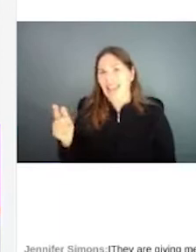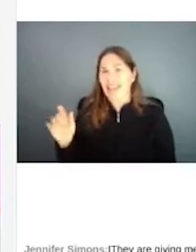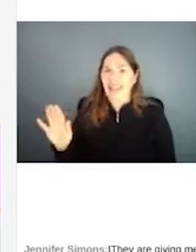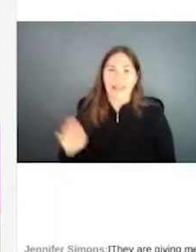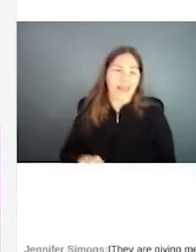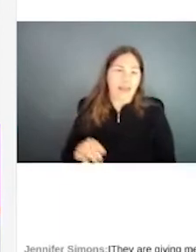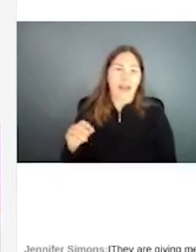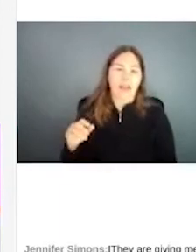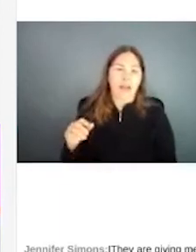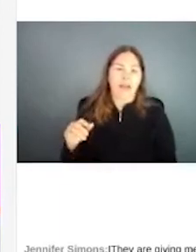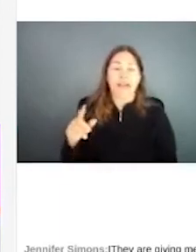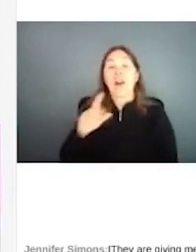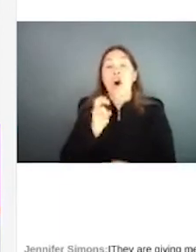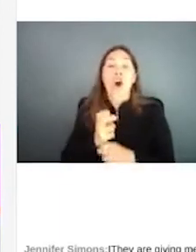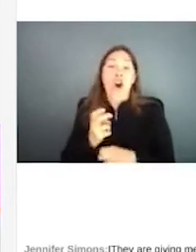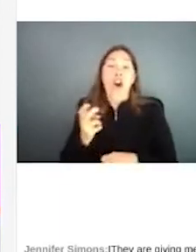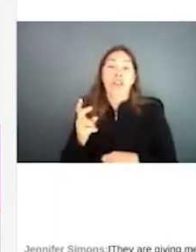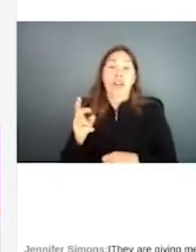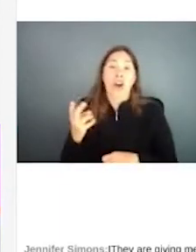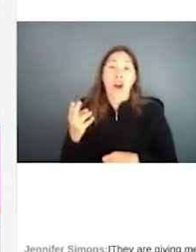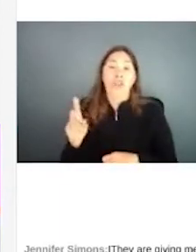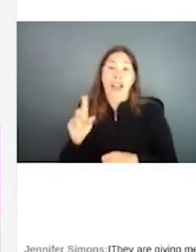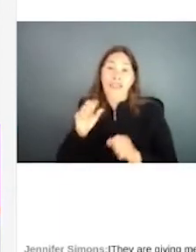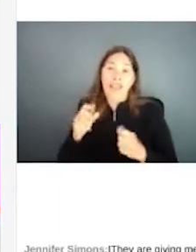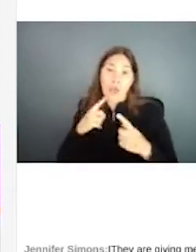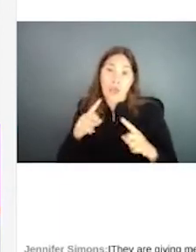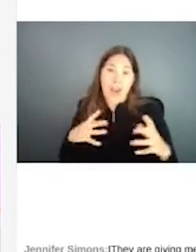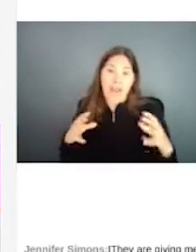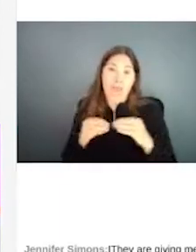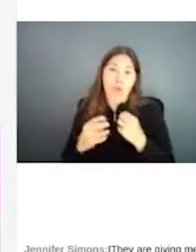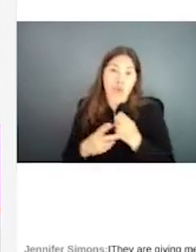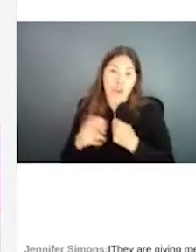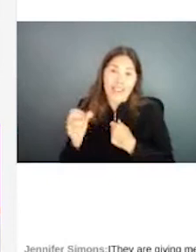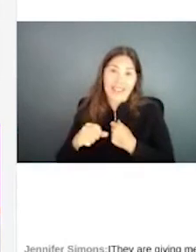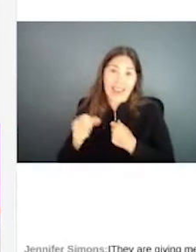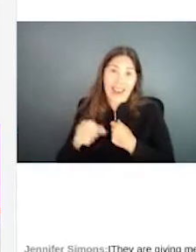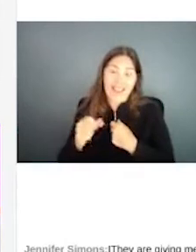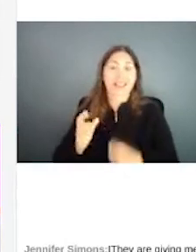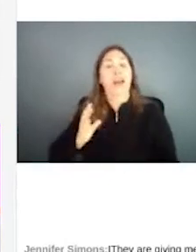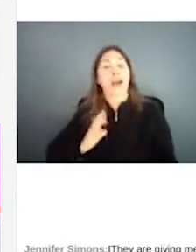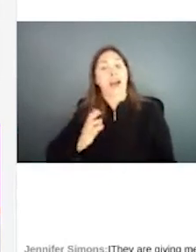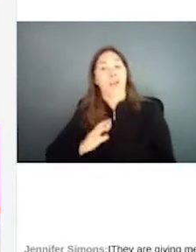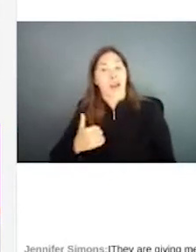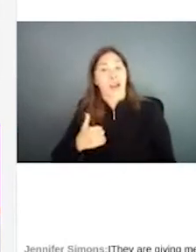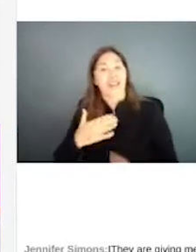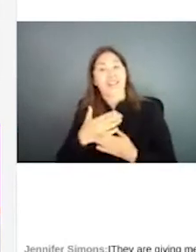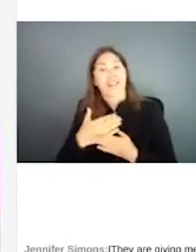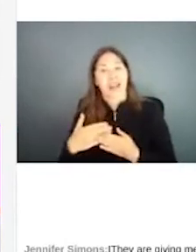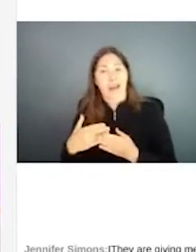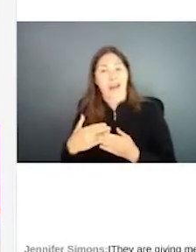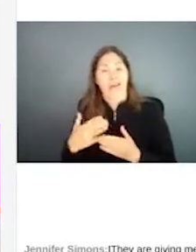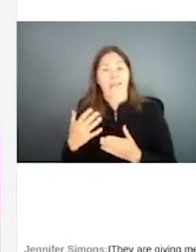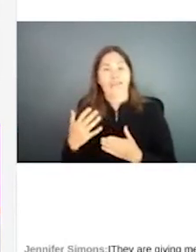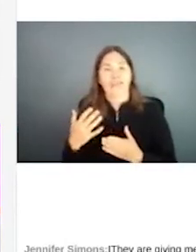Yeah, hard drives can work. They certainly have a lot more storage. And I used to have just a couple. It's